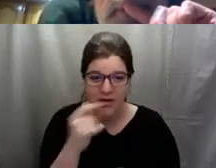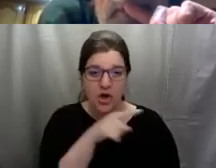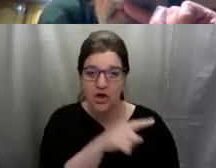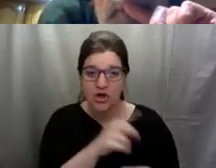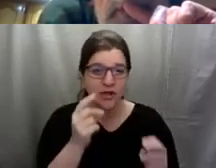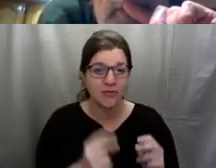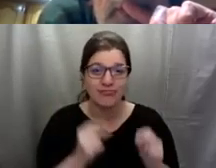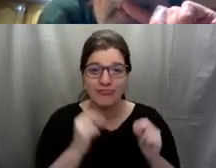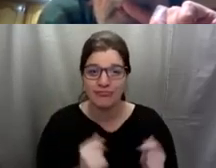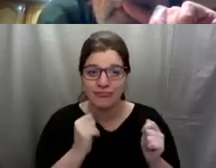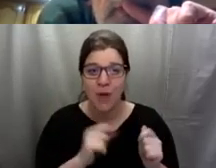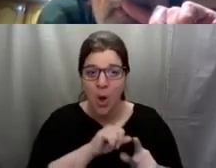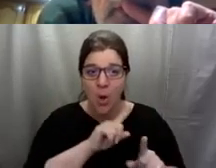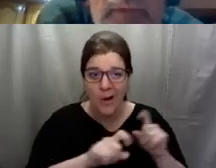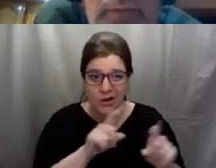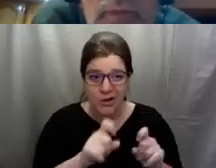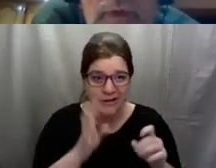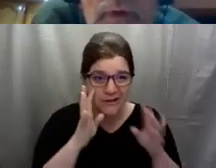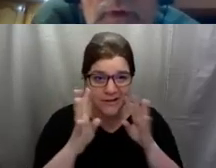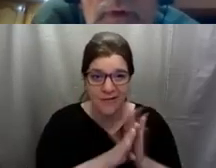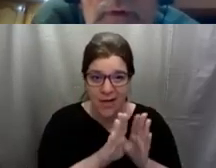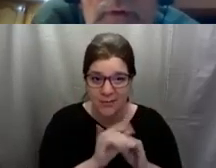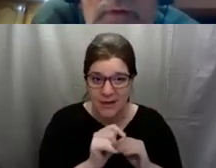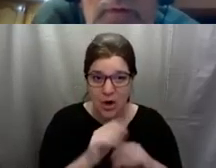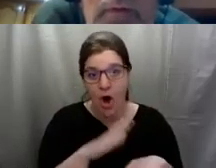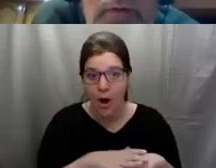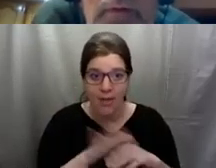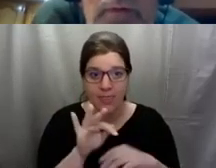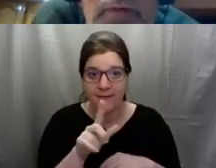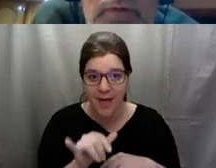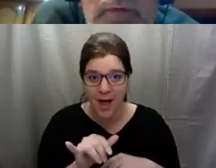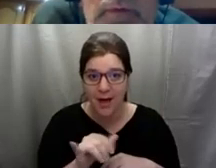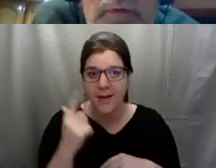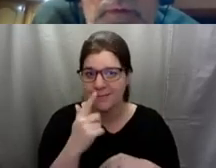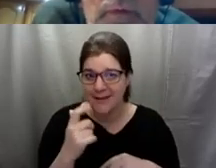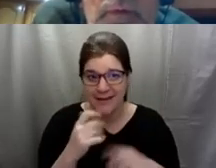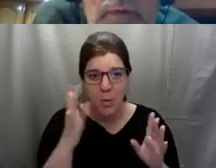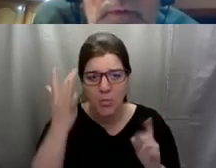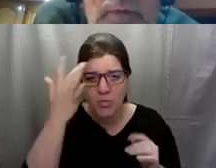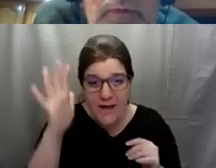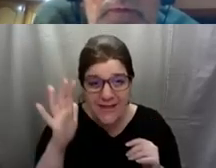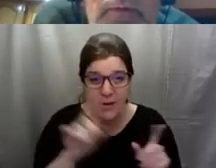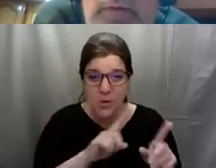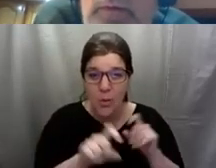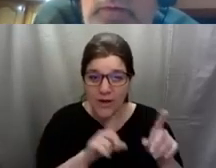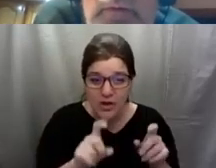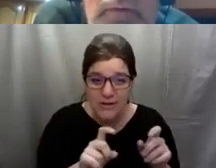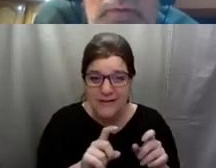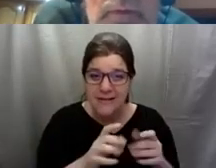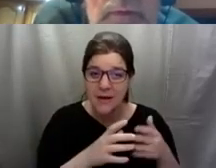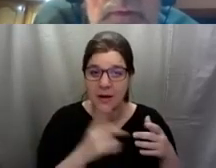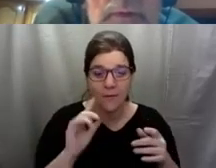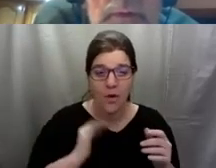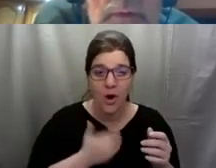because those were some of the most brilliant questions I've ever heard. And like, so just good so many ways. Good so many ways.